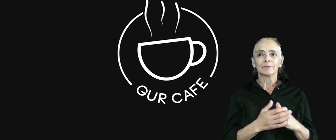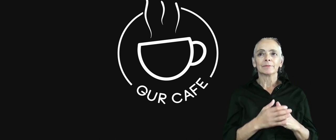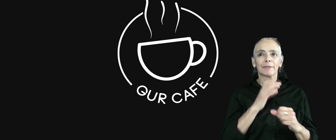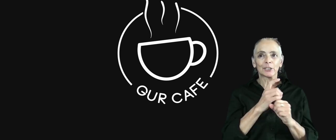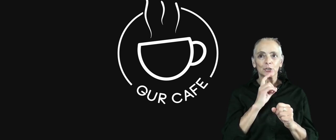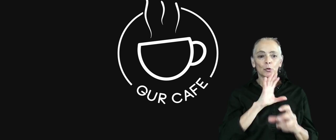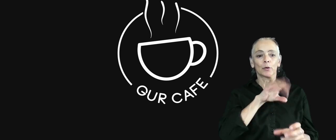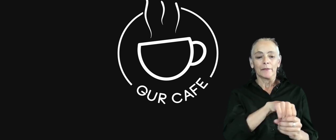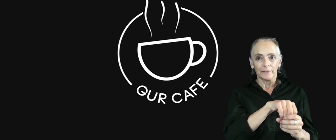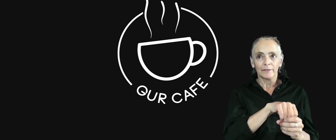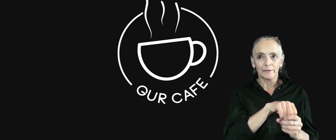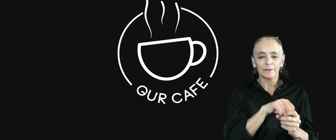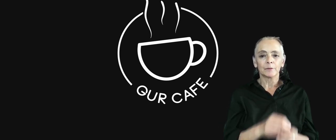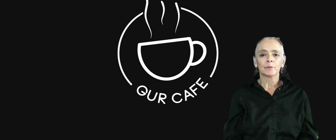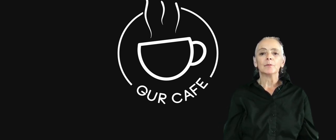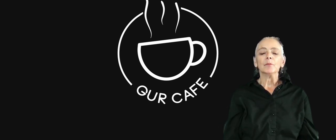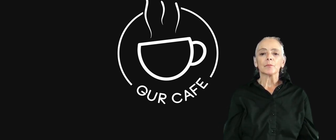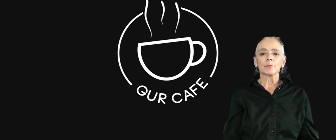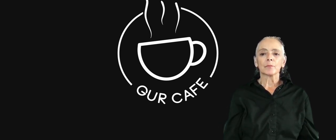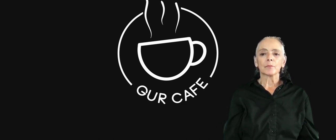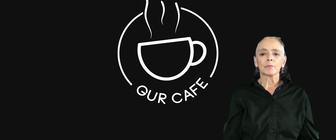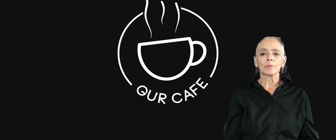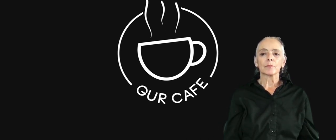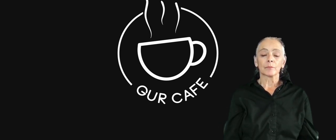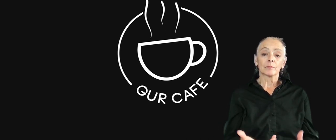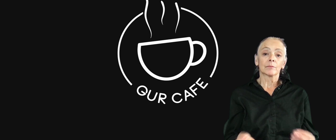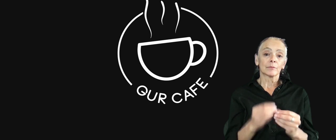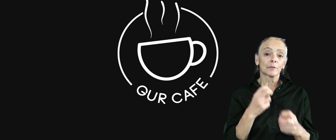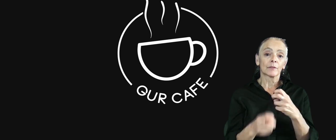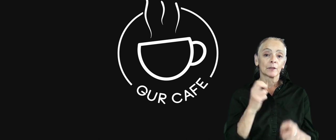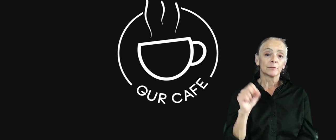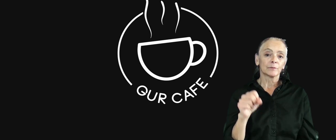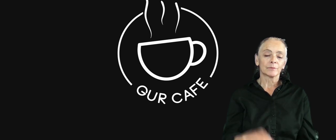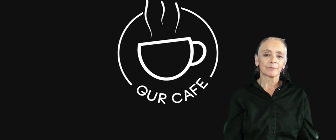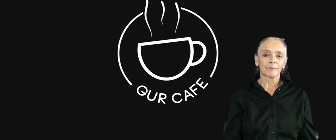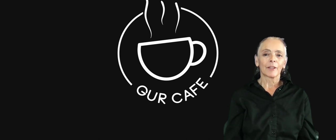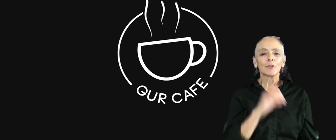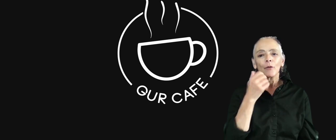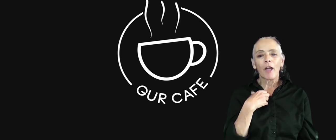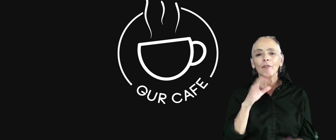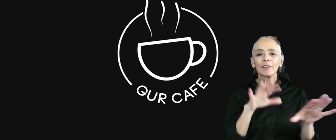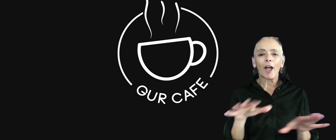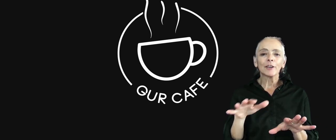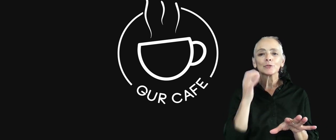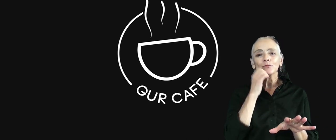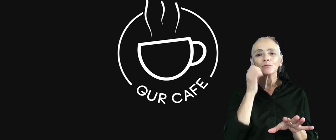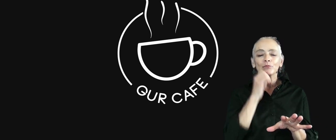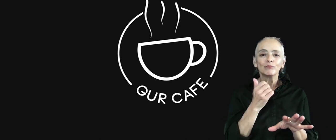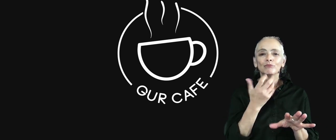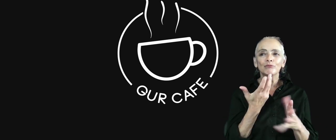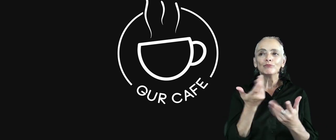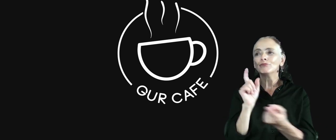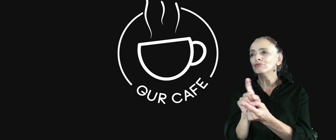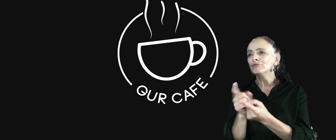in. And I think that it is much more difficult, because you miss that casual nature of some of the like kind of water